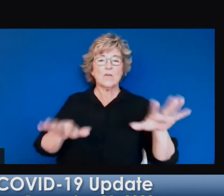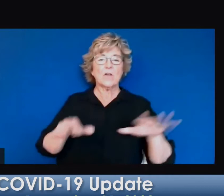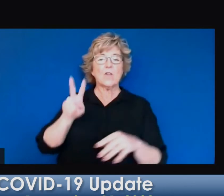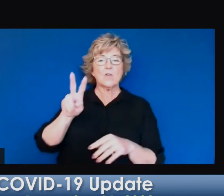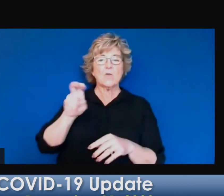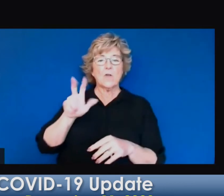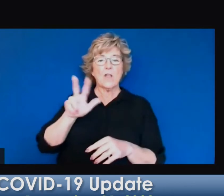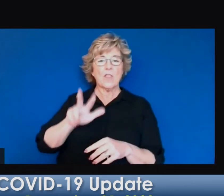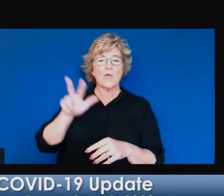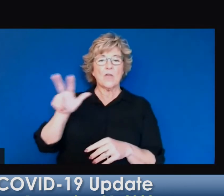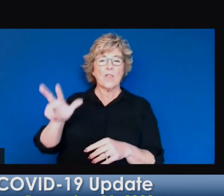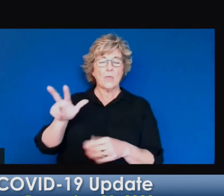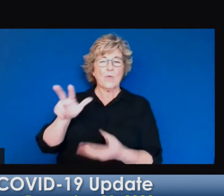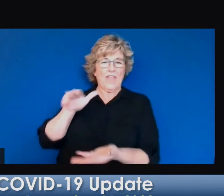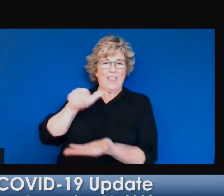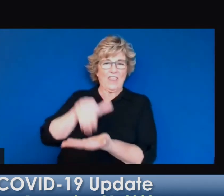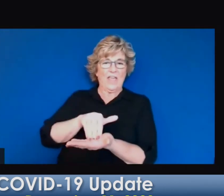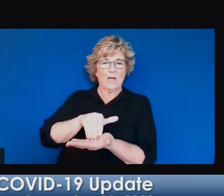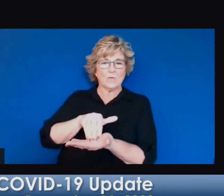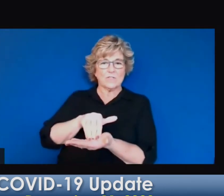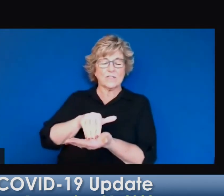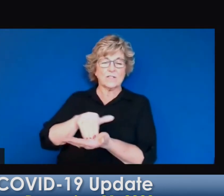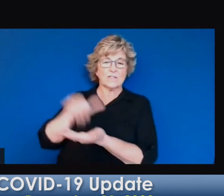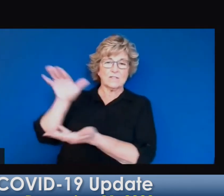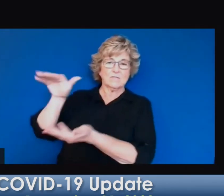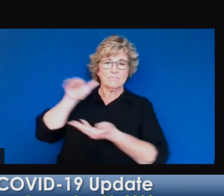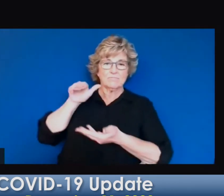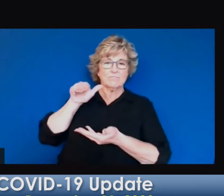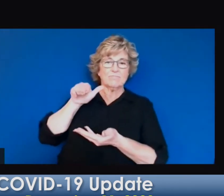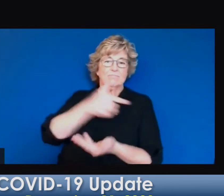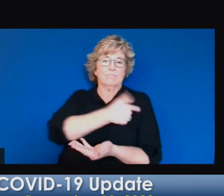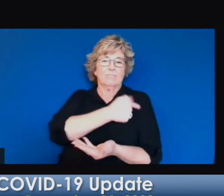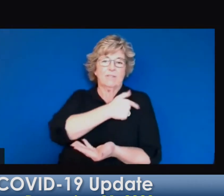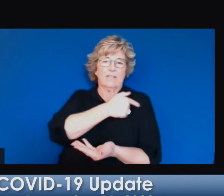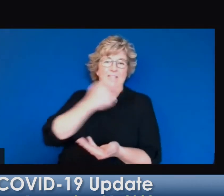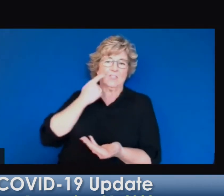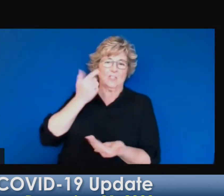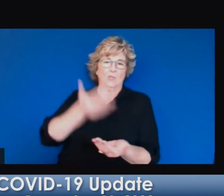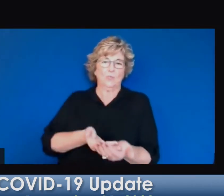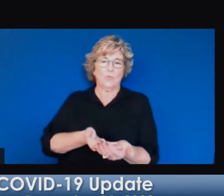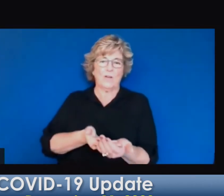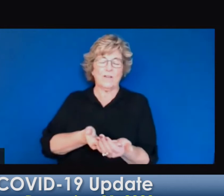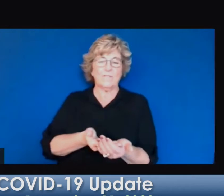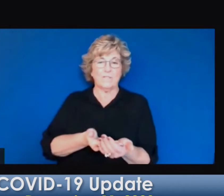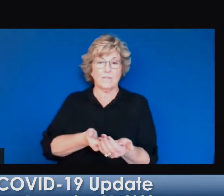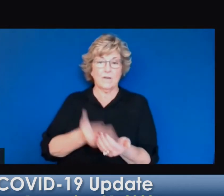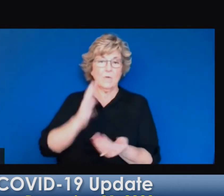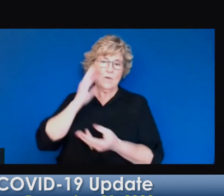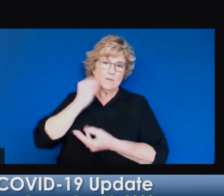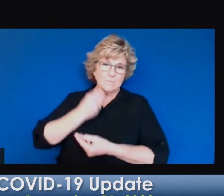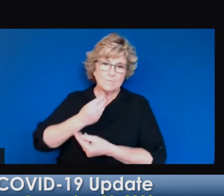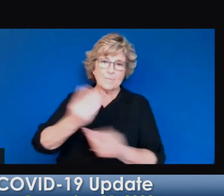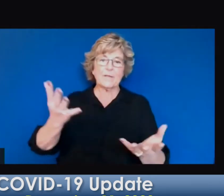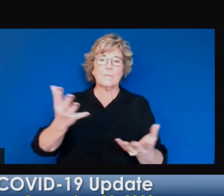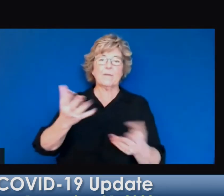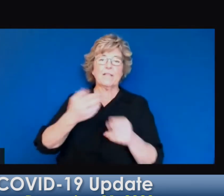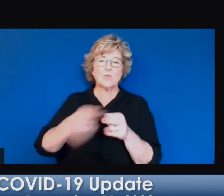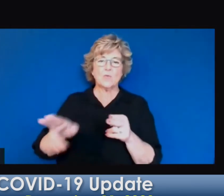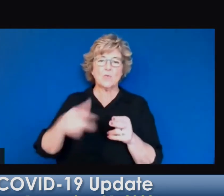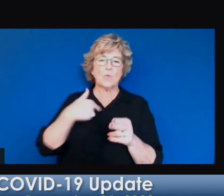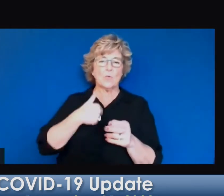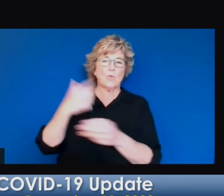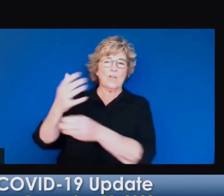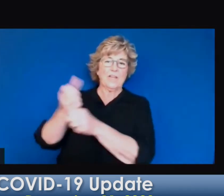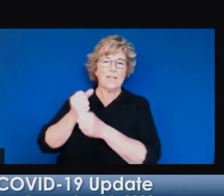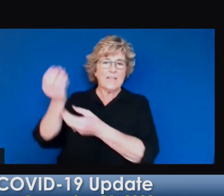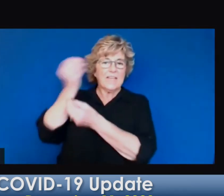233,000 doses, have now arrived in the state. So all this happening real time. We'll update you as often as we possibly can in